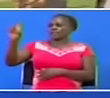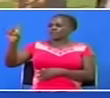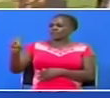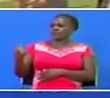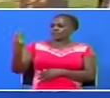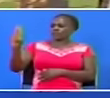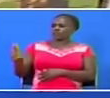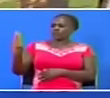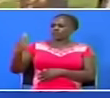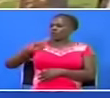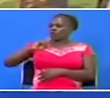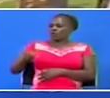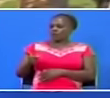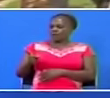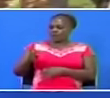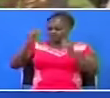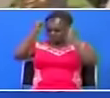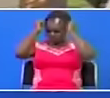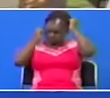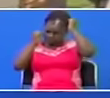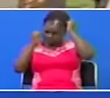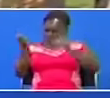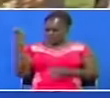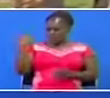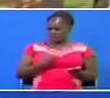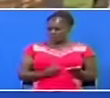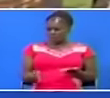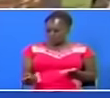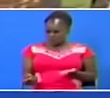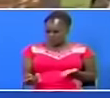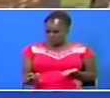President and Commander-in-Chief of the Kenya Defense Forces last week.